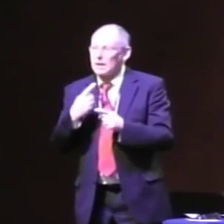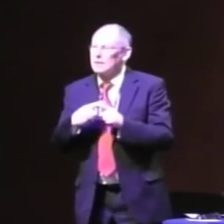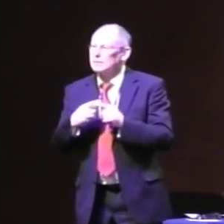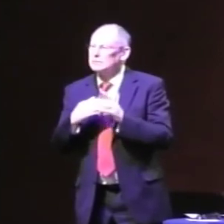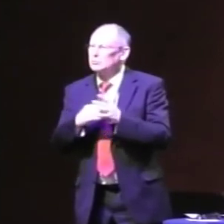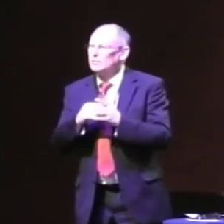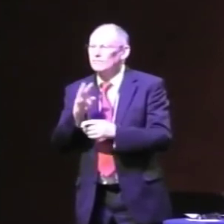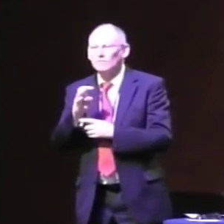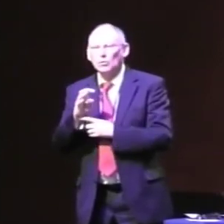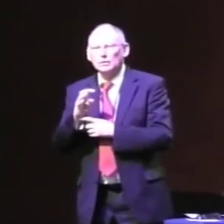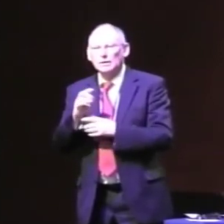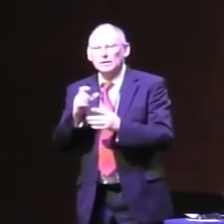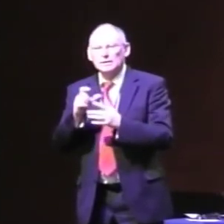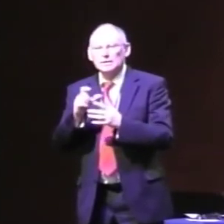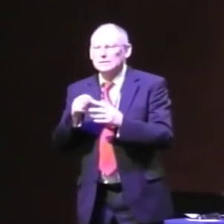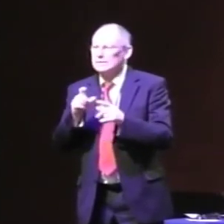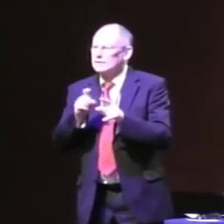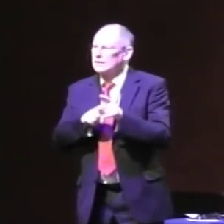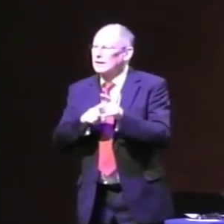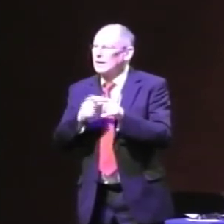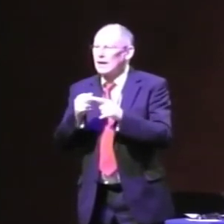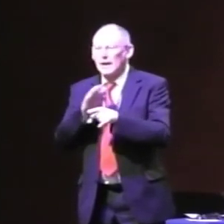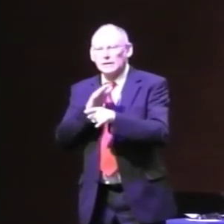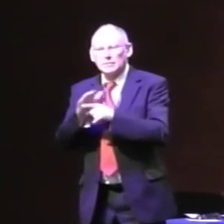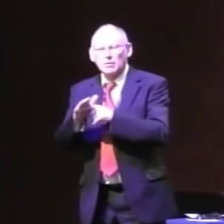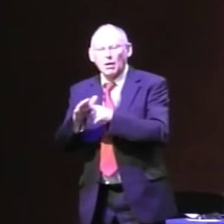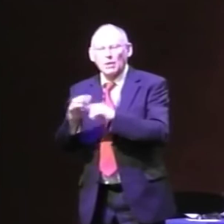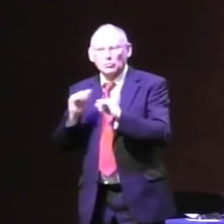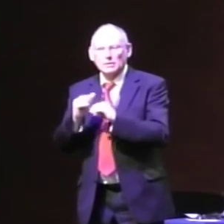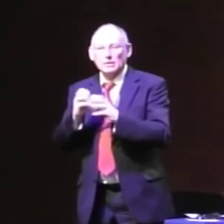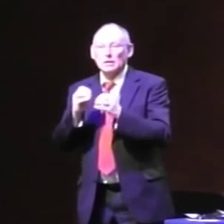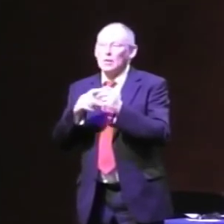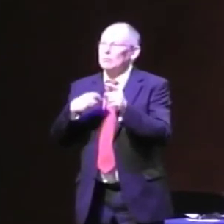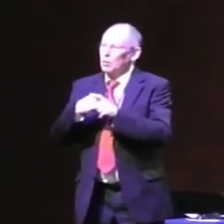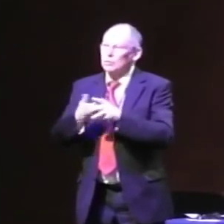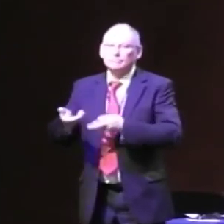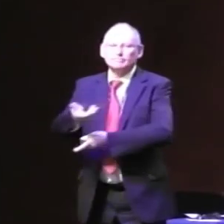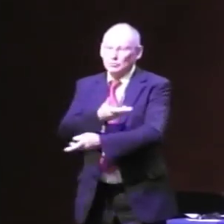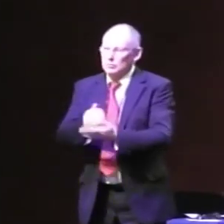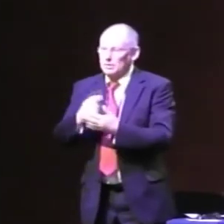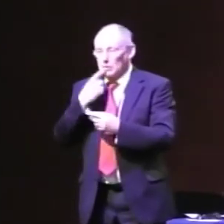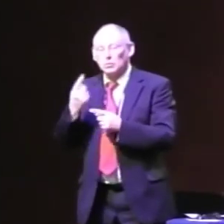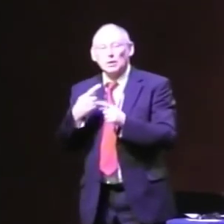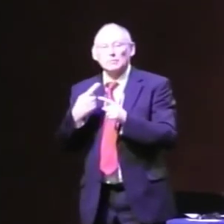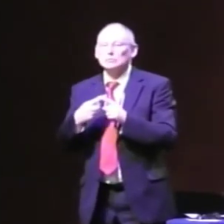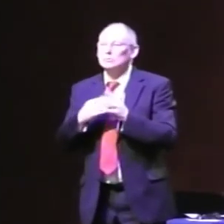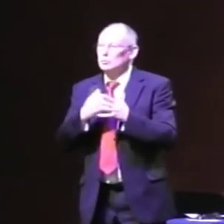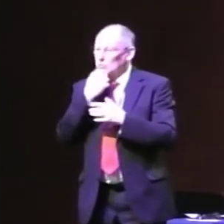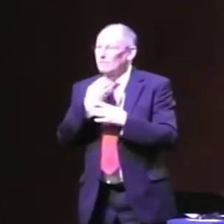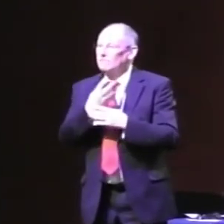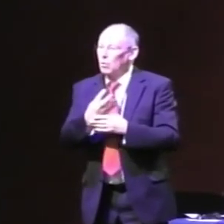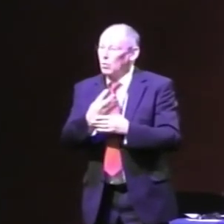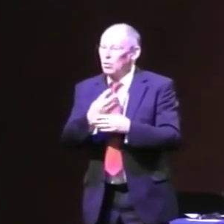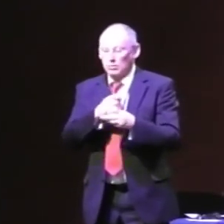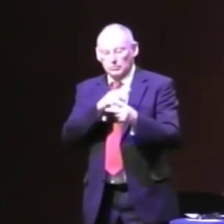motion 14, City of Edinburgh Council, PPP crisis in a block debate. I'll call emergency motion 4 and then we'll call